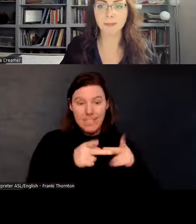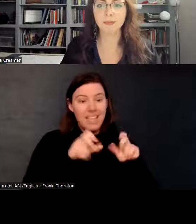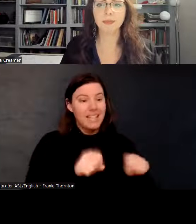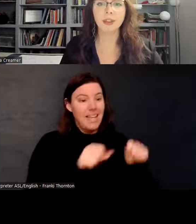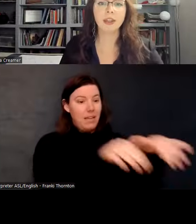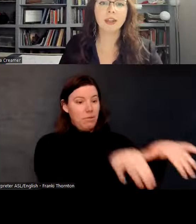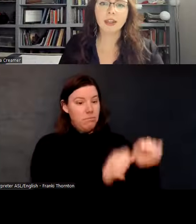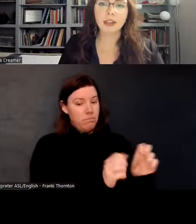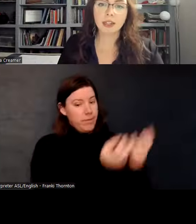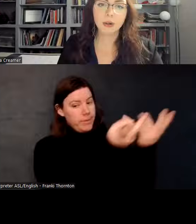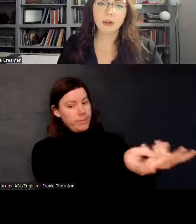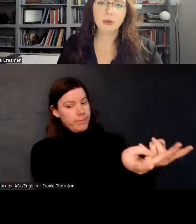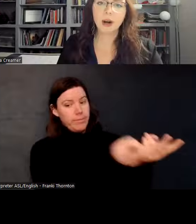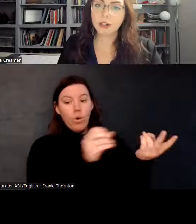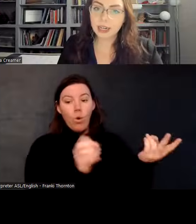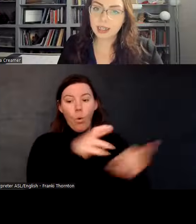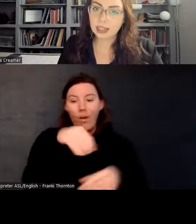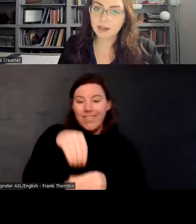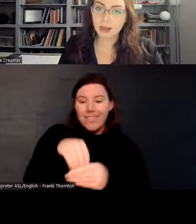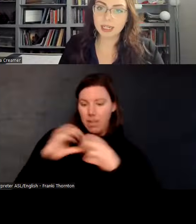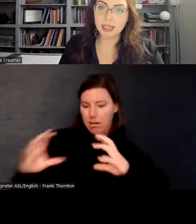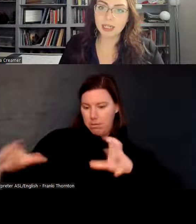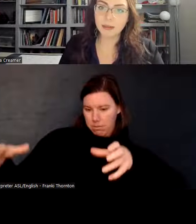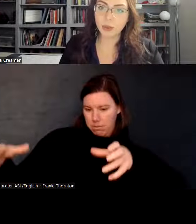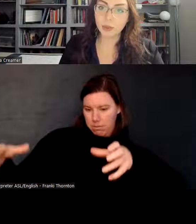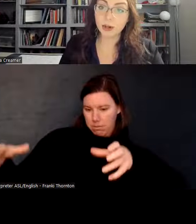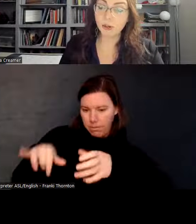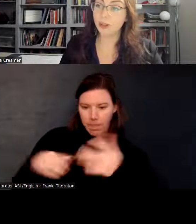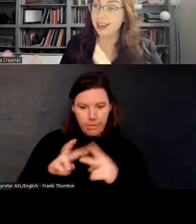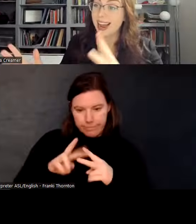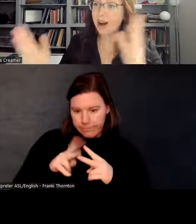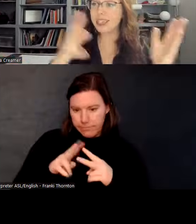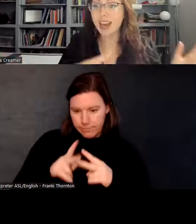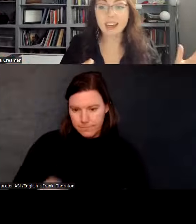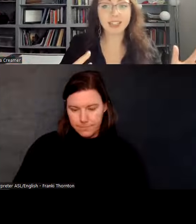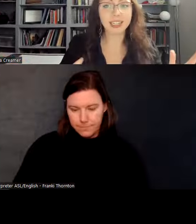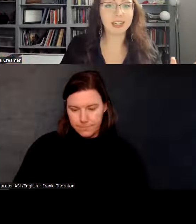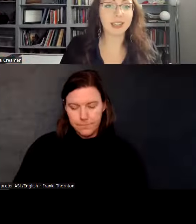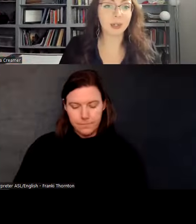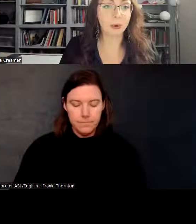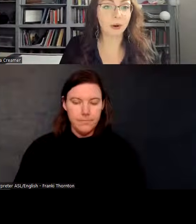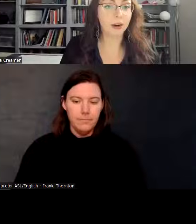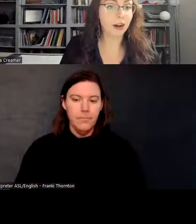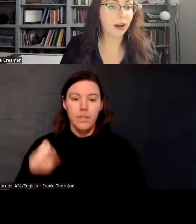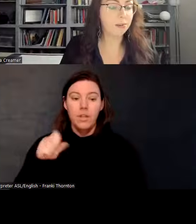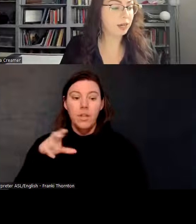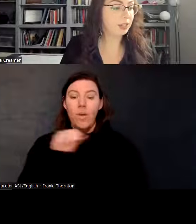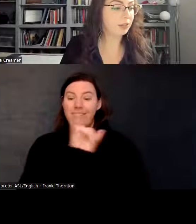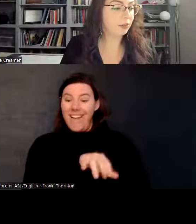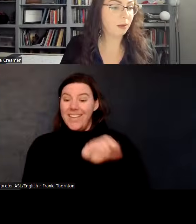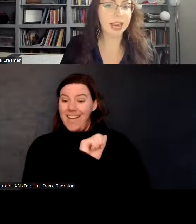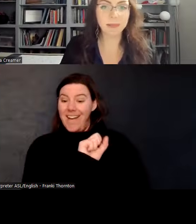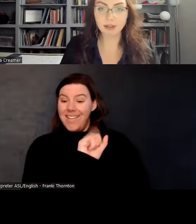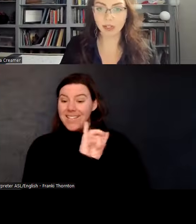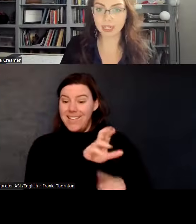mentioned. So to understand these developments in mortuary culture then outside of the Assyrian core,